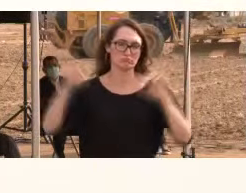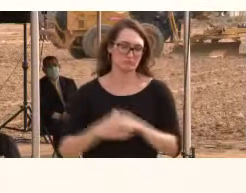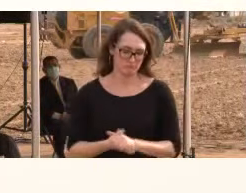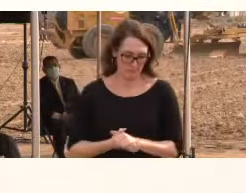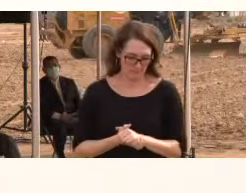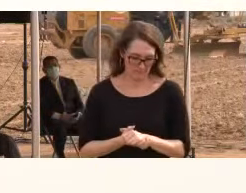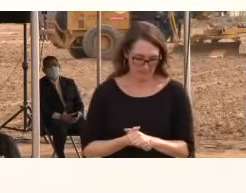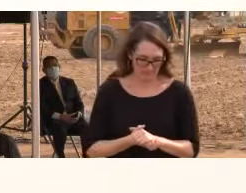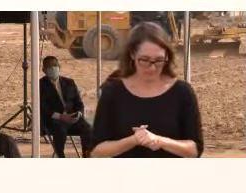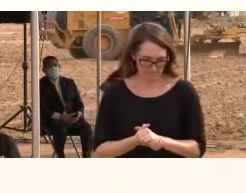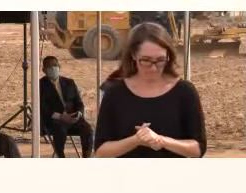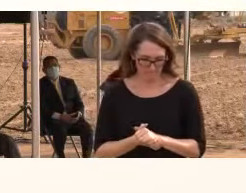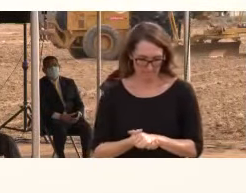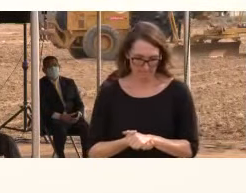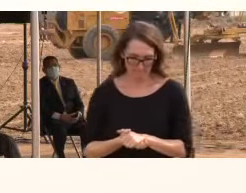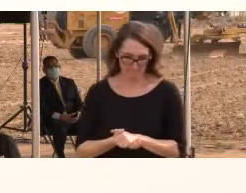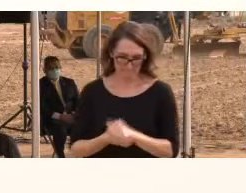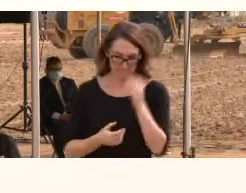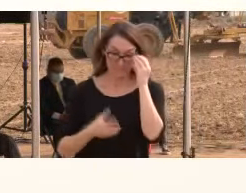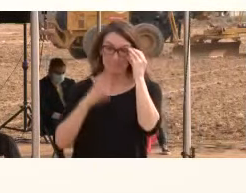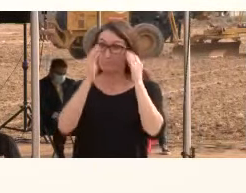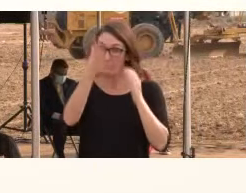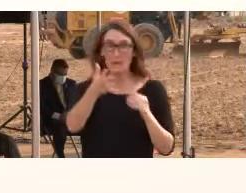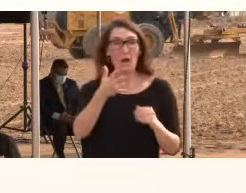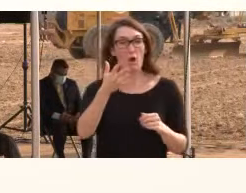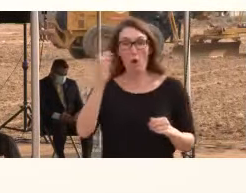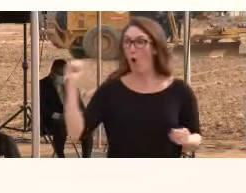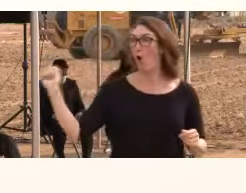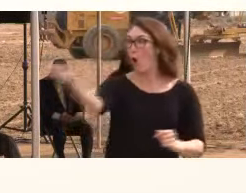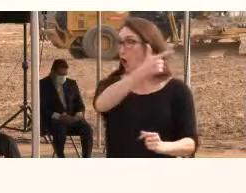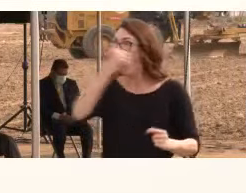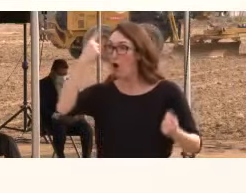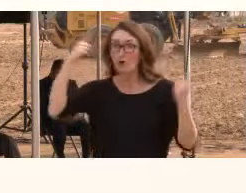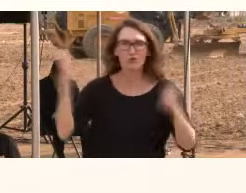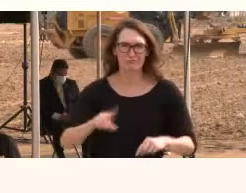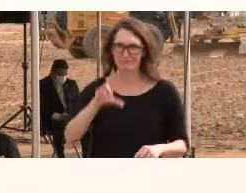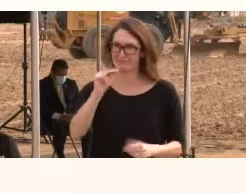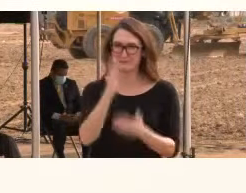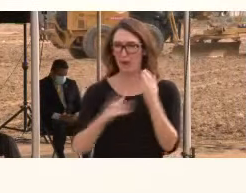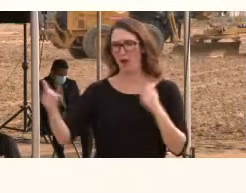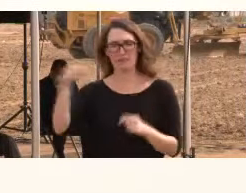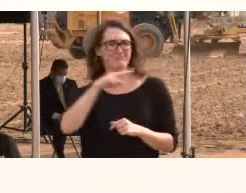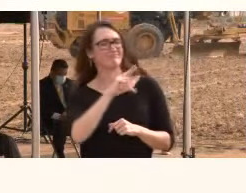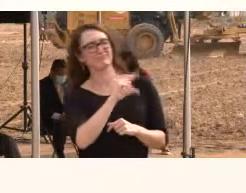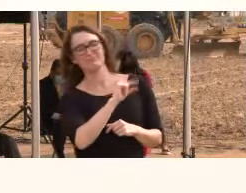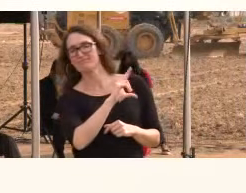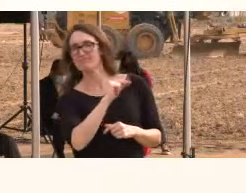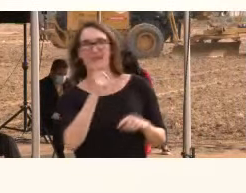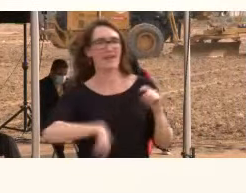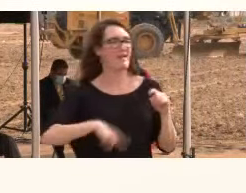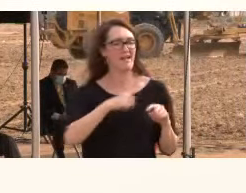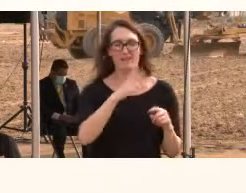And I had my naysayers. I had people who doubted